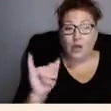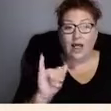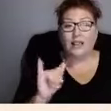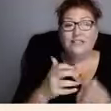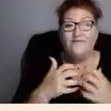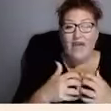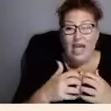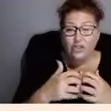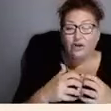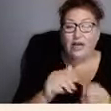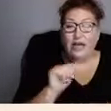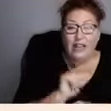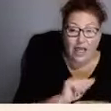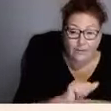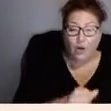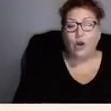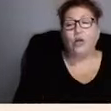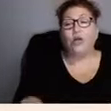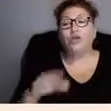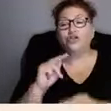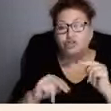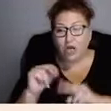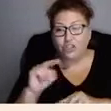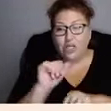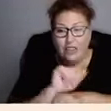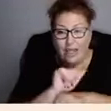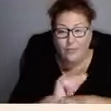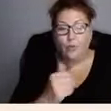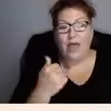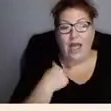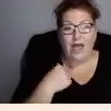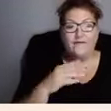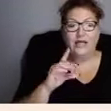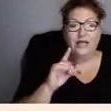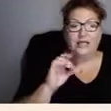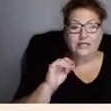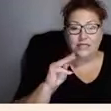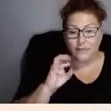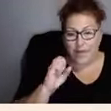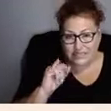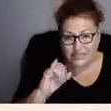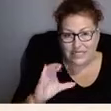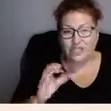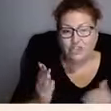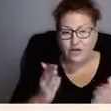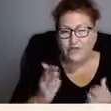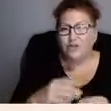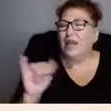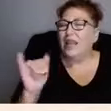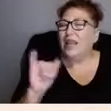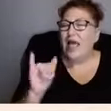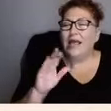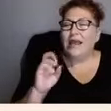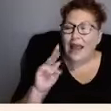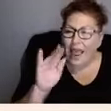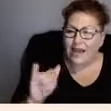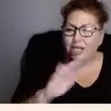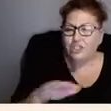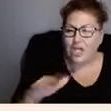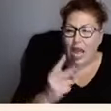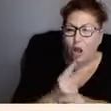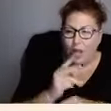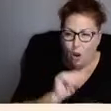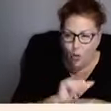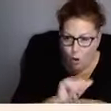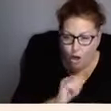construction labor. We also have domestic servitude, uh, people serving as nannies or childcare workers, live-in